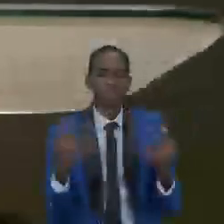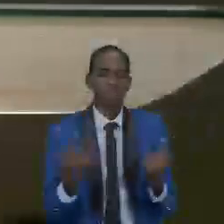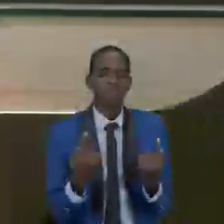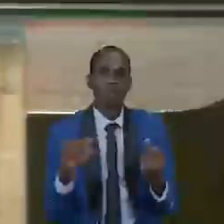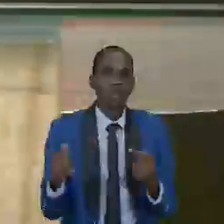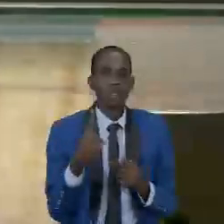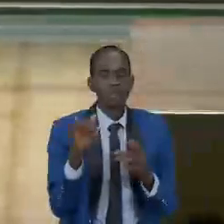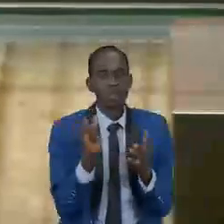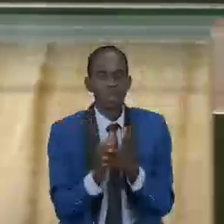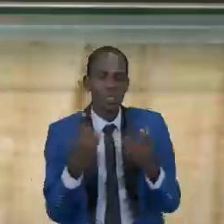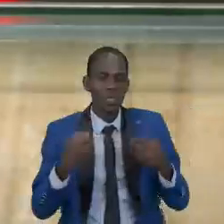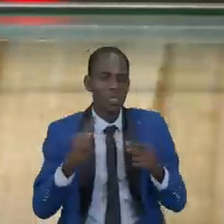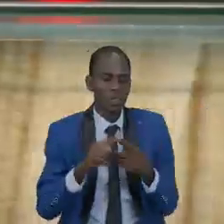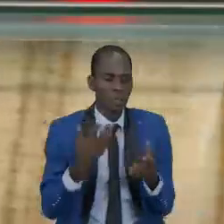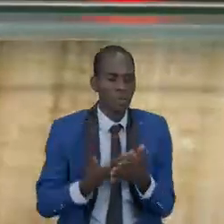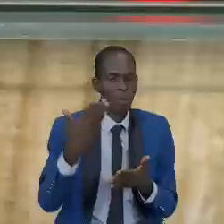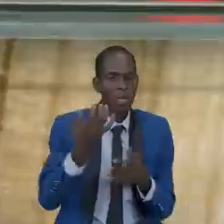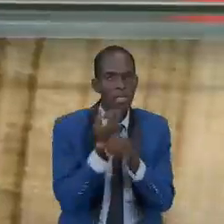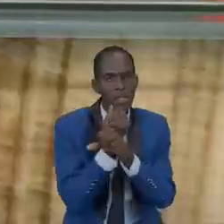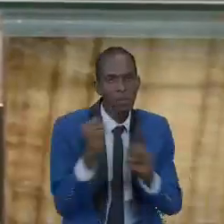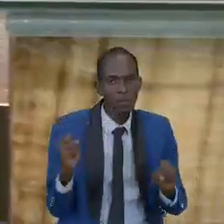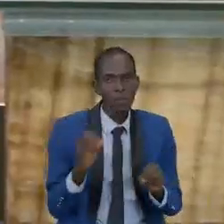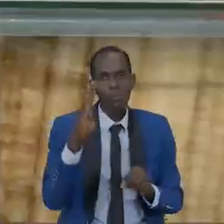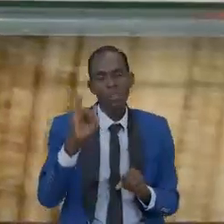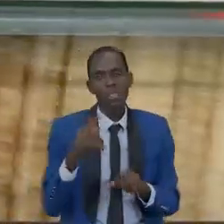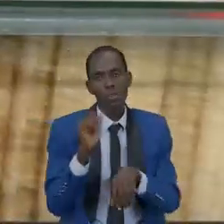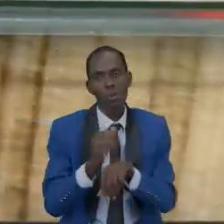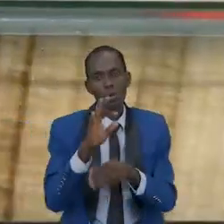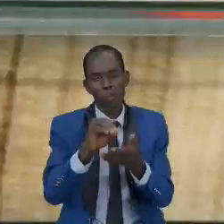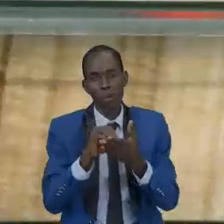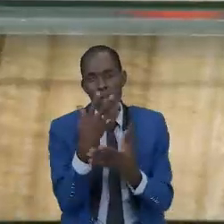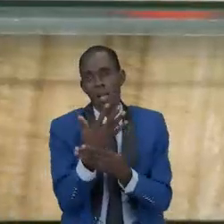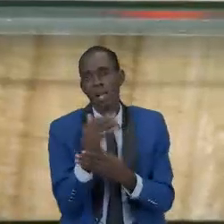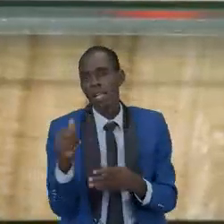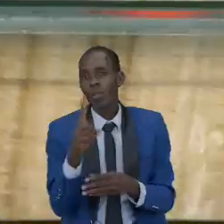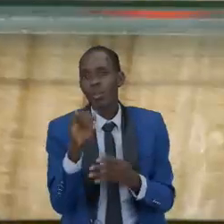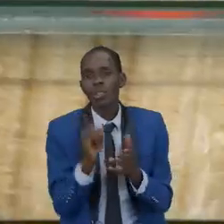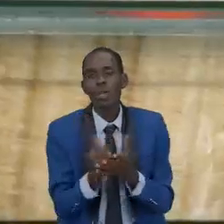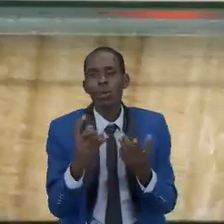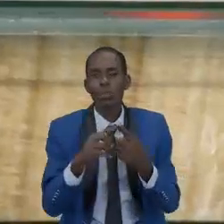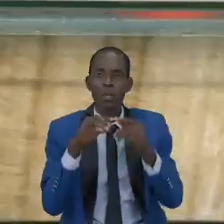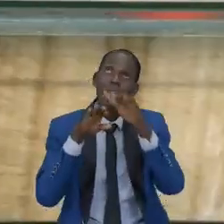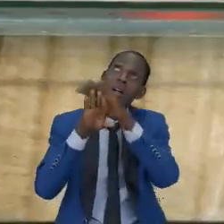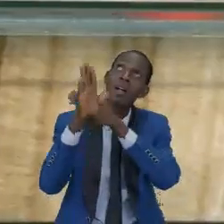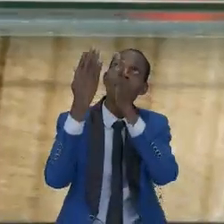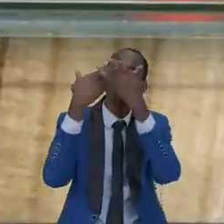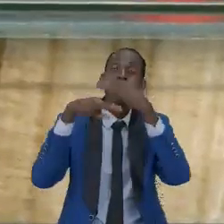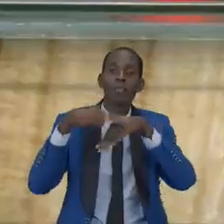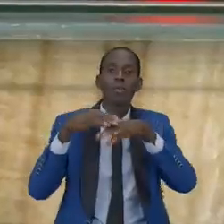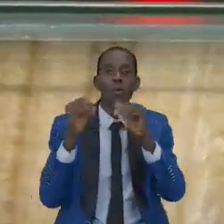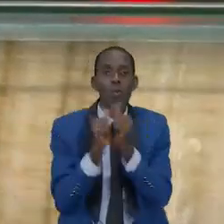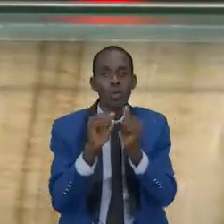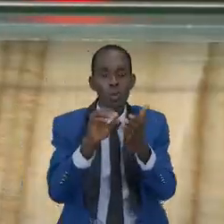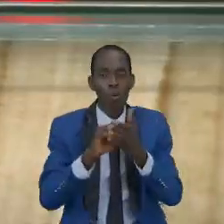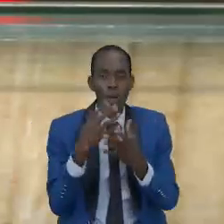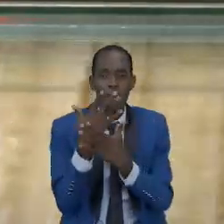that tries to buy salvation by the works of his hand, anyone that wants to get to heaven by the works of his